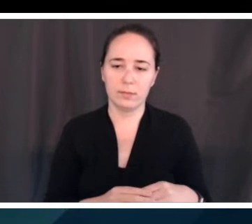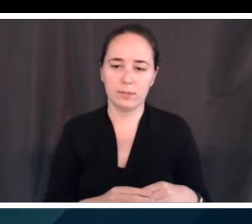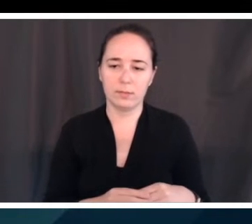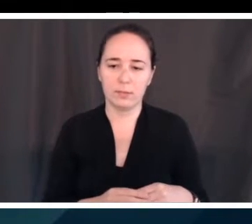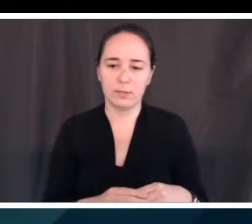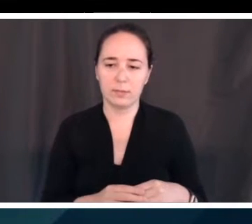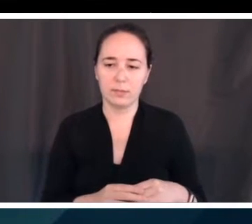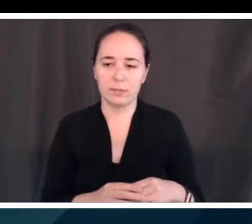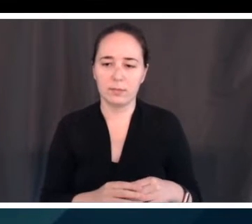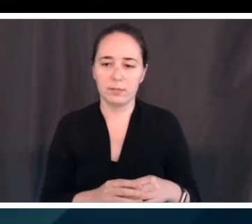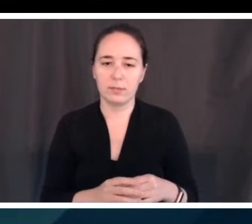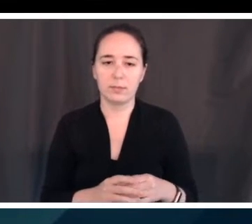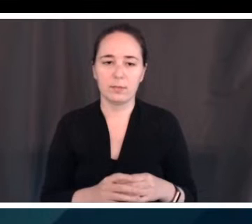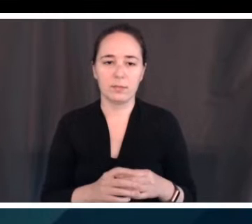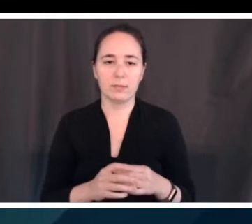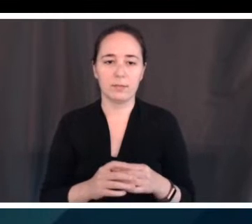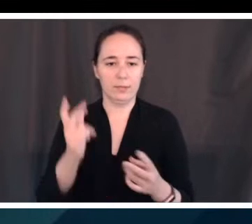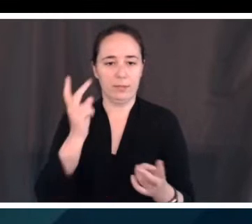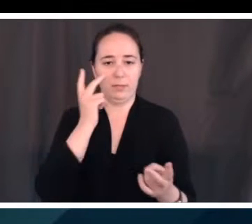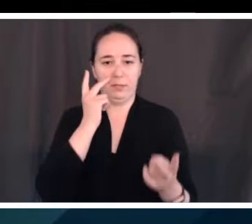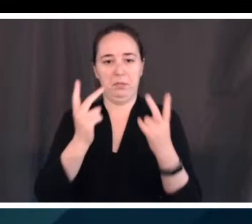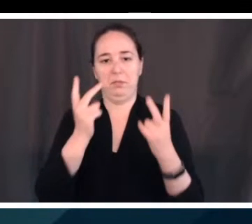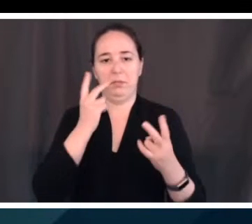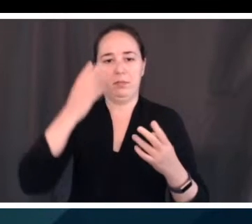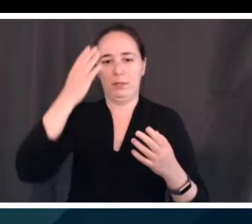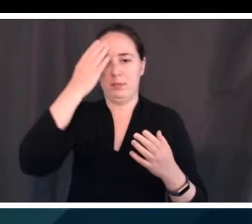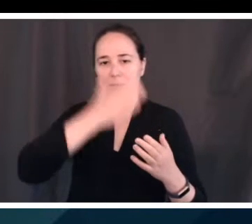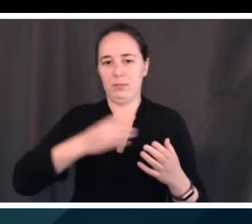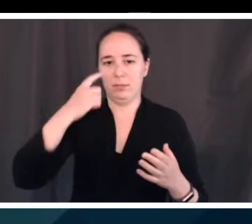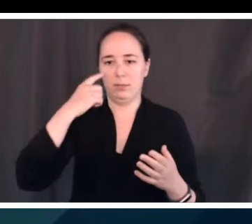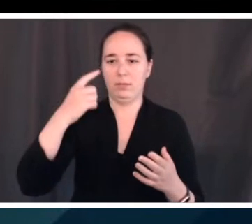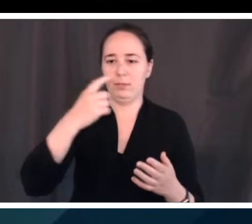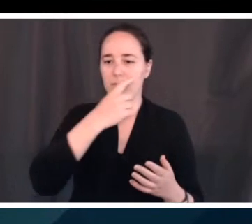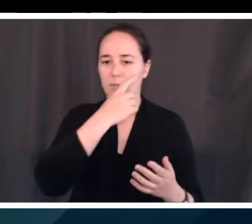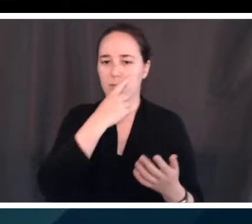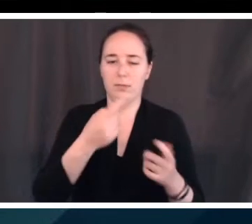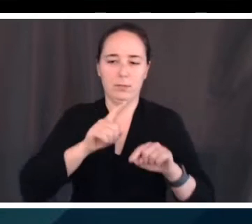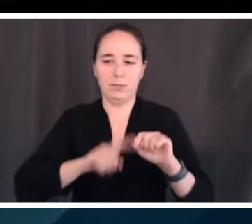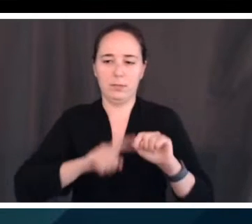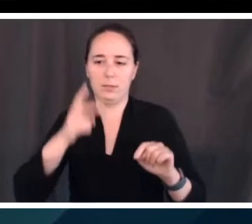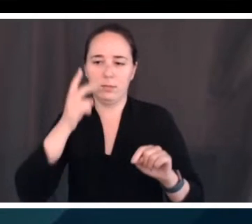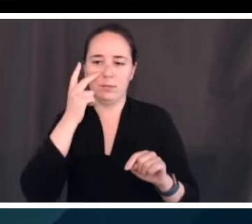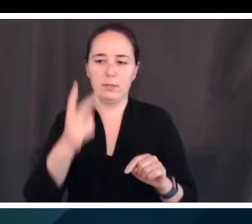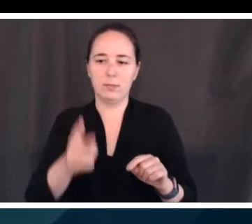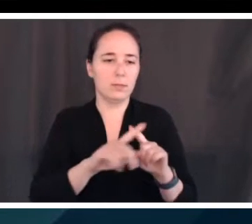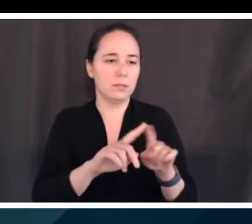No matter what my eyes can't see, you'll always be that special